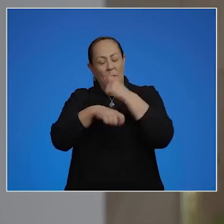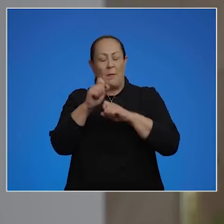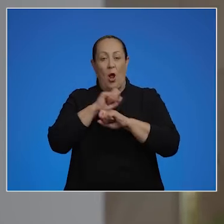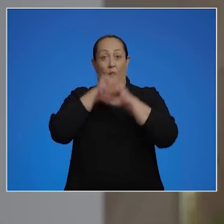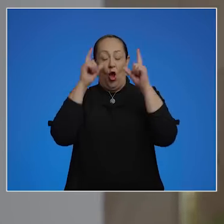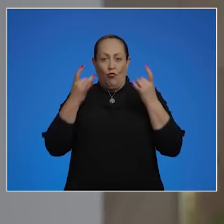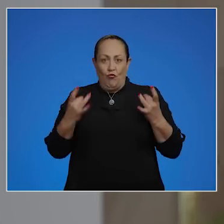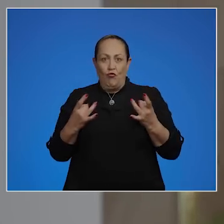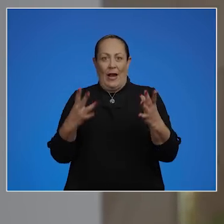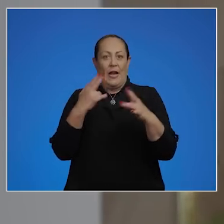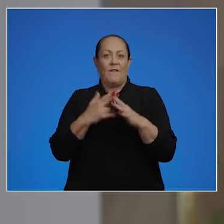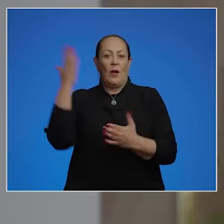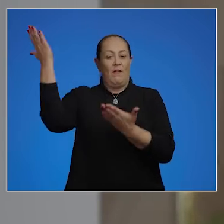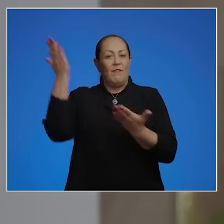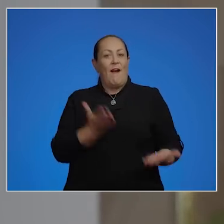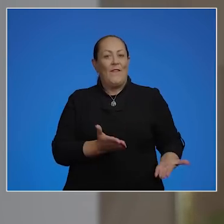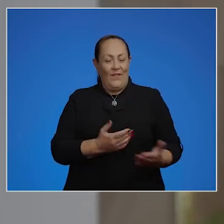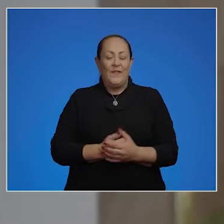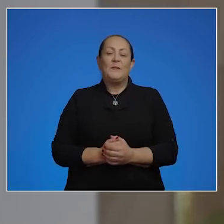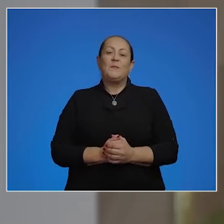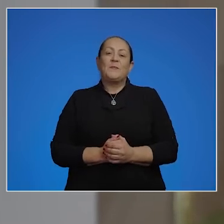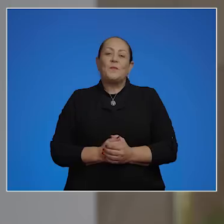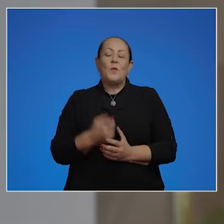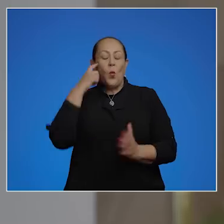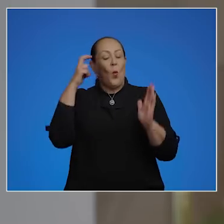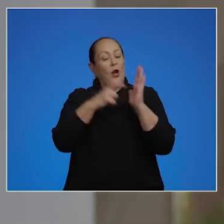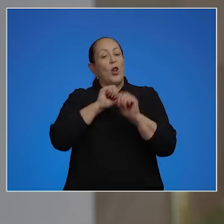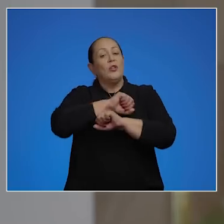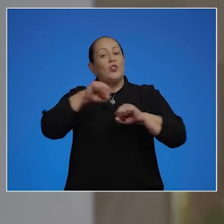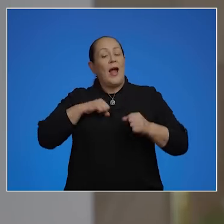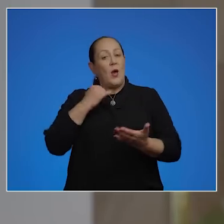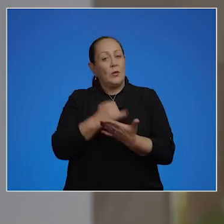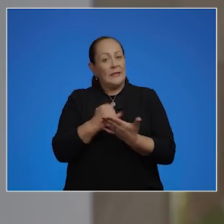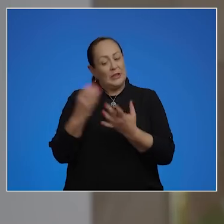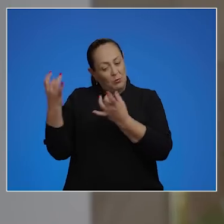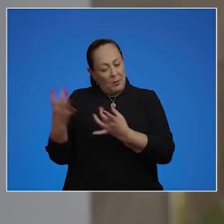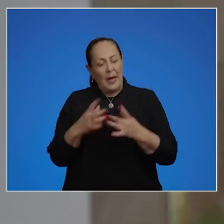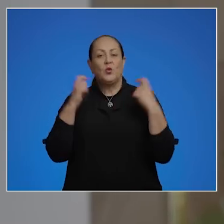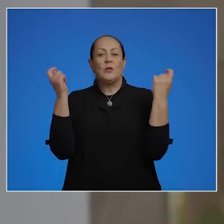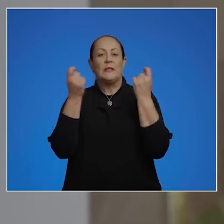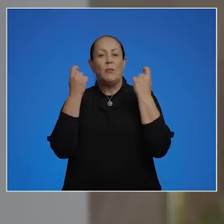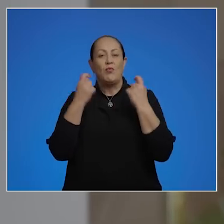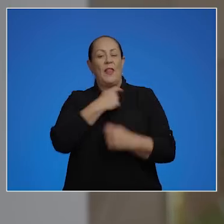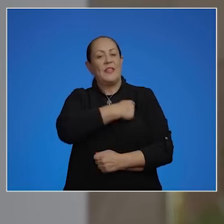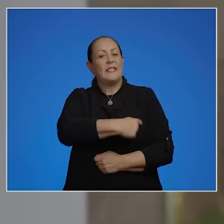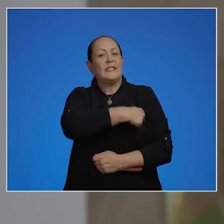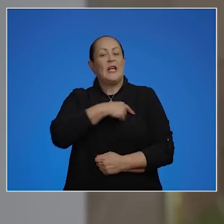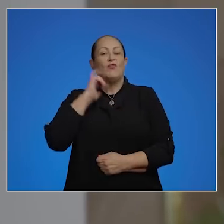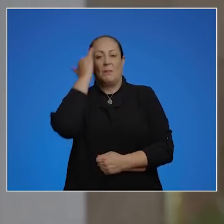dressed for action. Let us now acknowledge our sins and so prepare ourselves to celebrate the sacred mysteries.